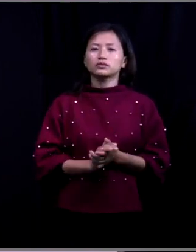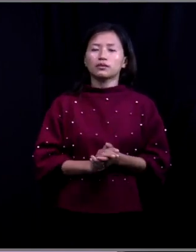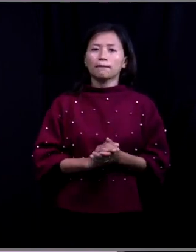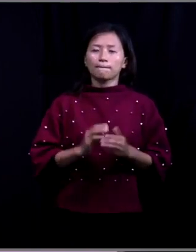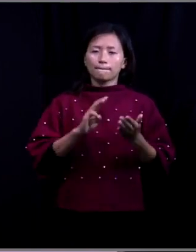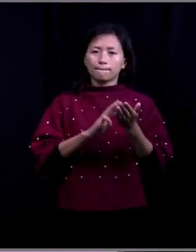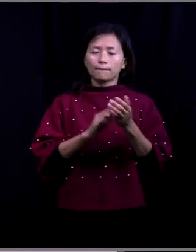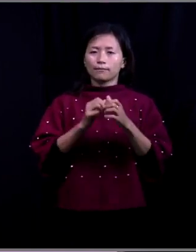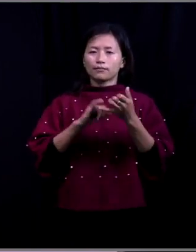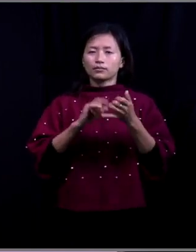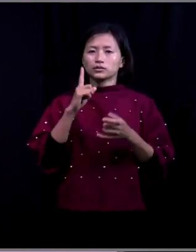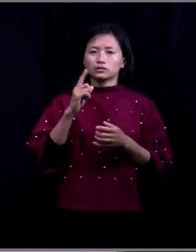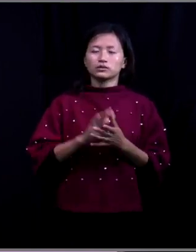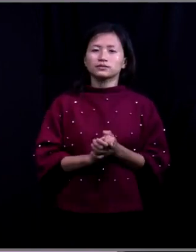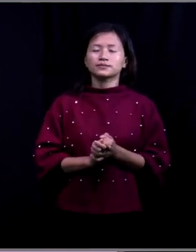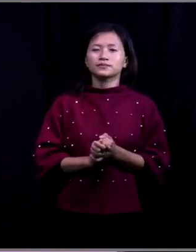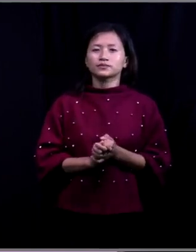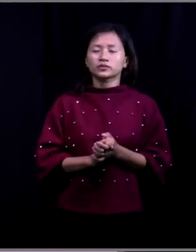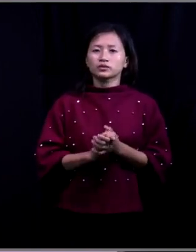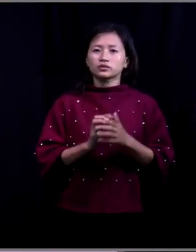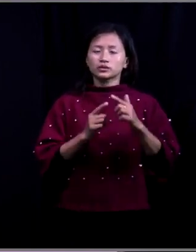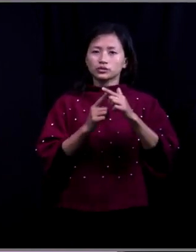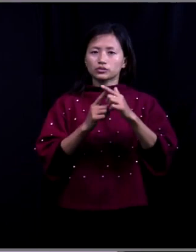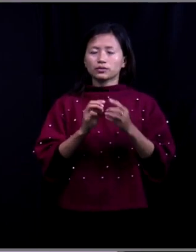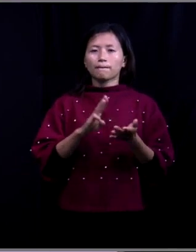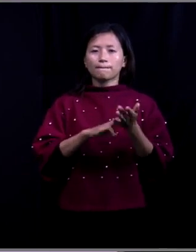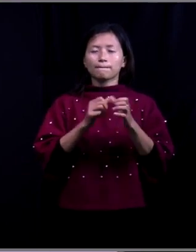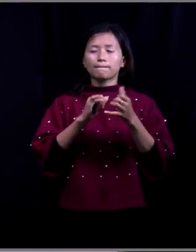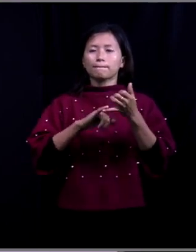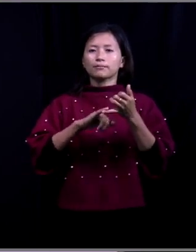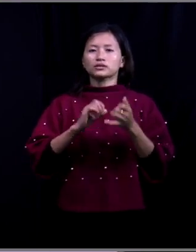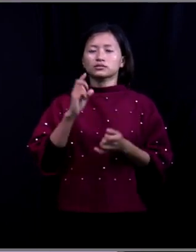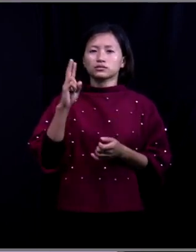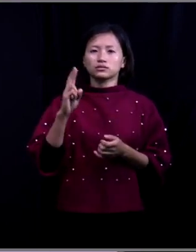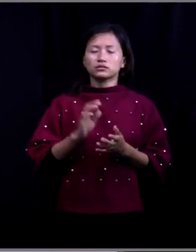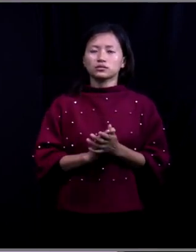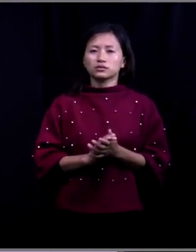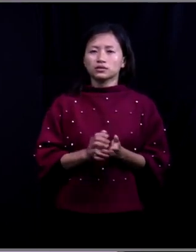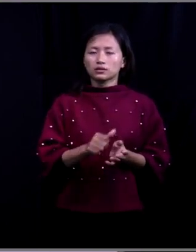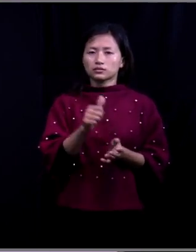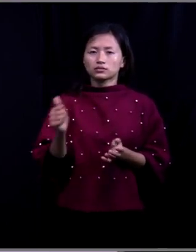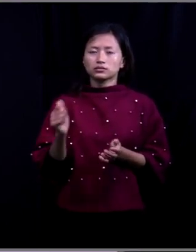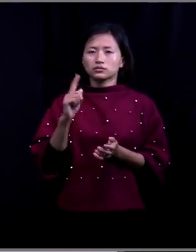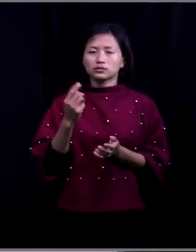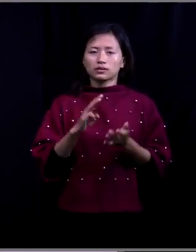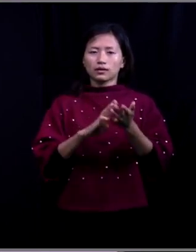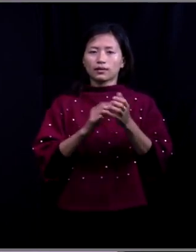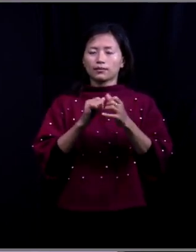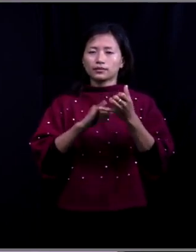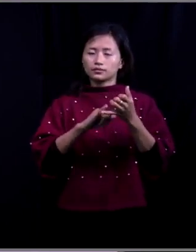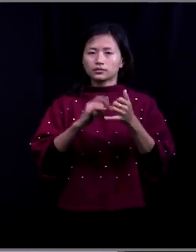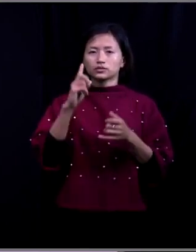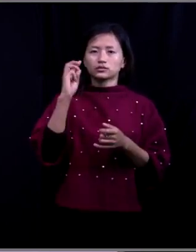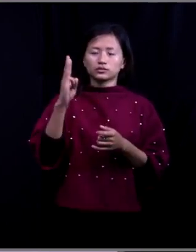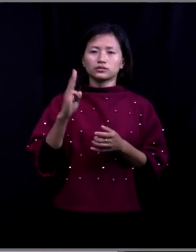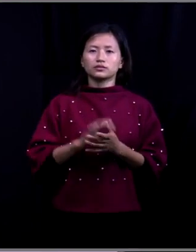1, the other is deuterium with mass 2, and another one with mass 3, which is